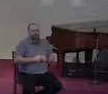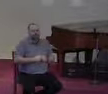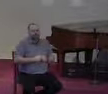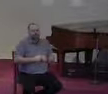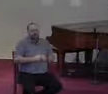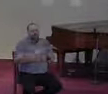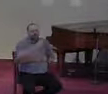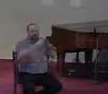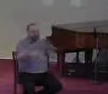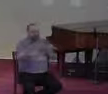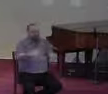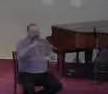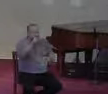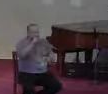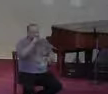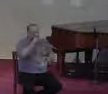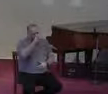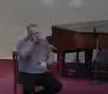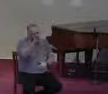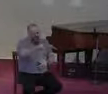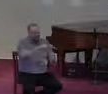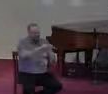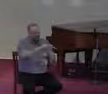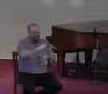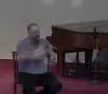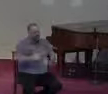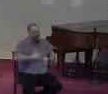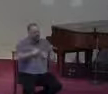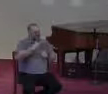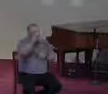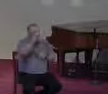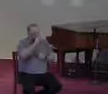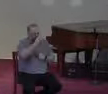the household of God is the church of the living God,